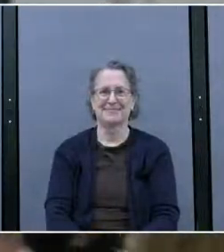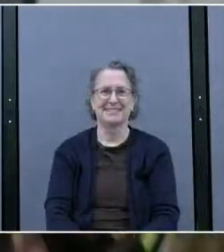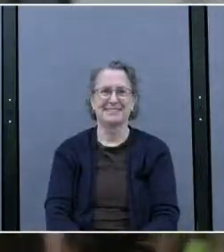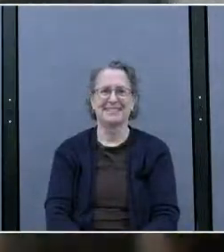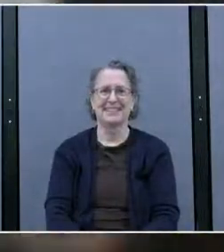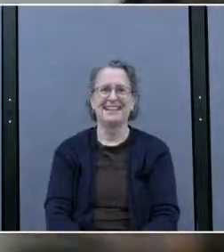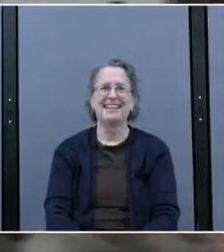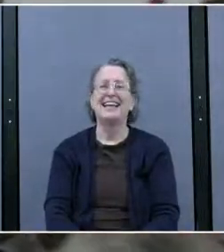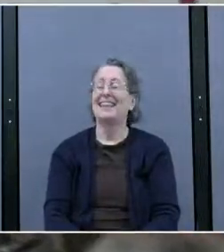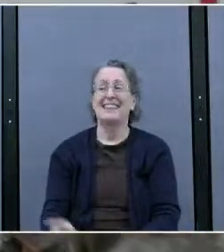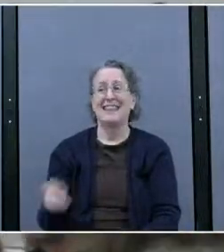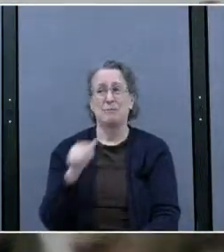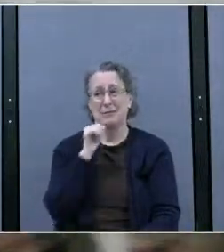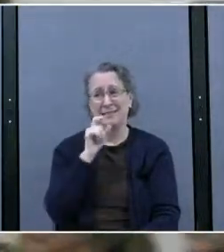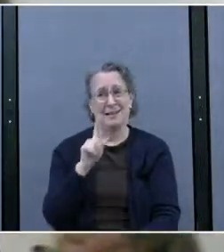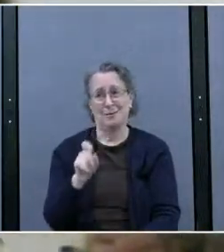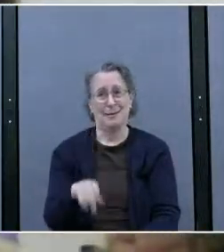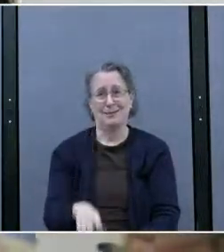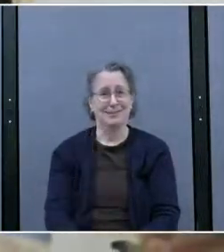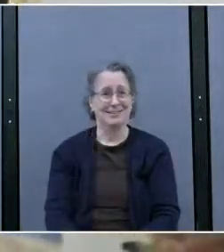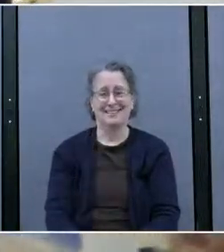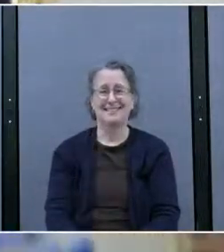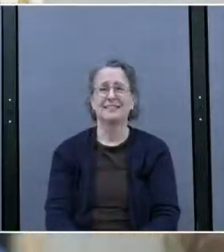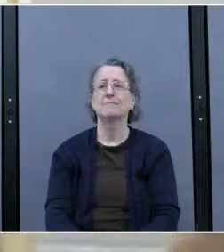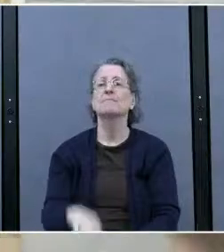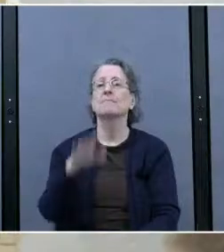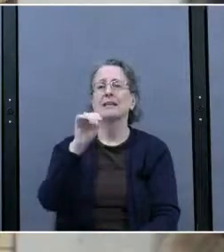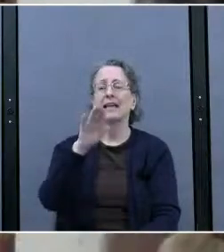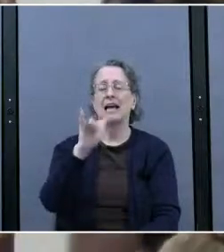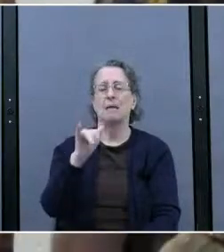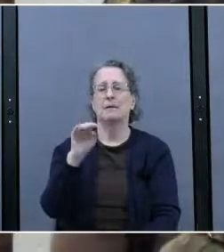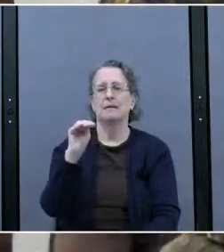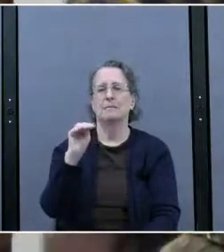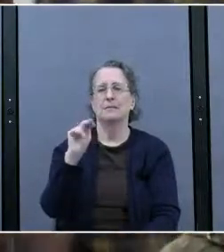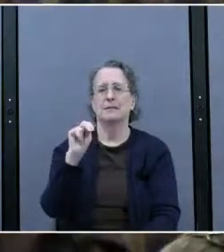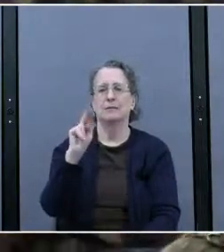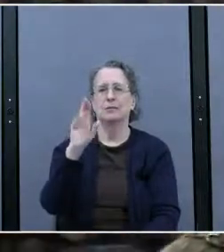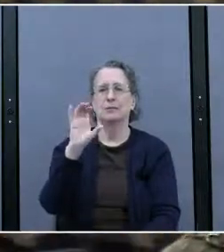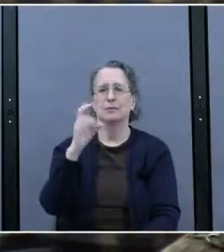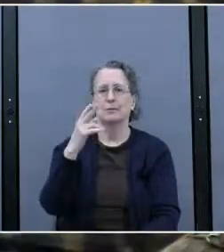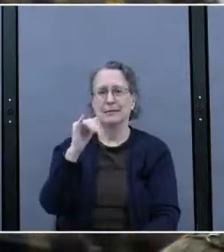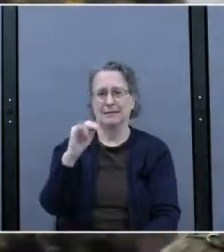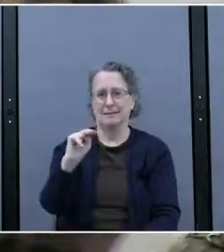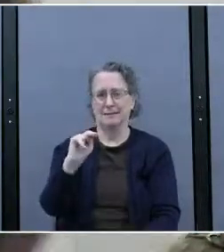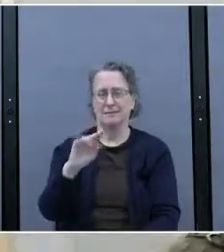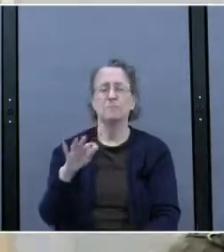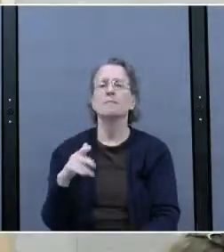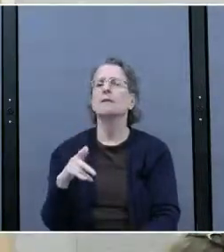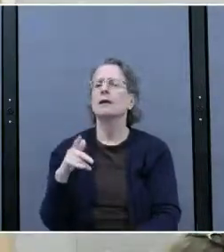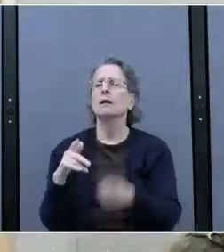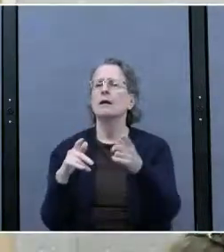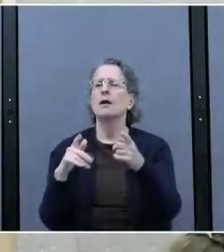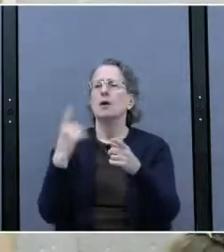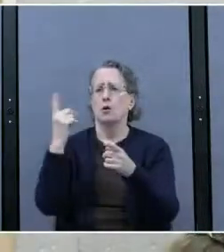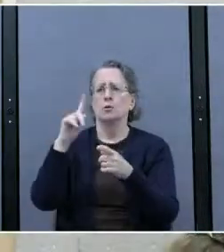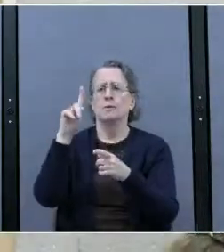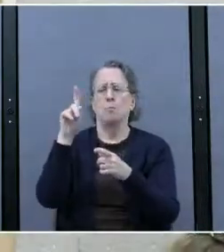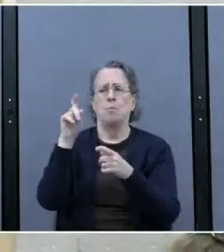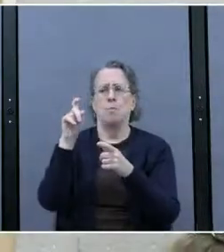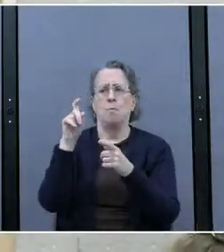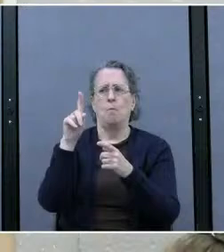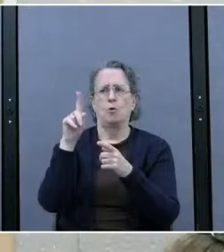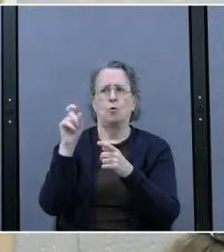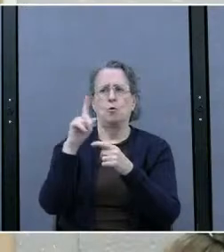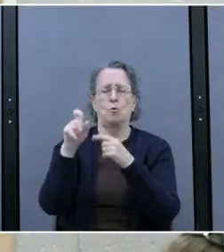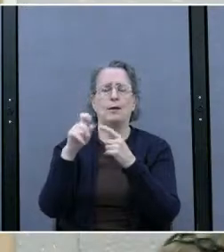Thanks, Abby Manukin, District 8. Kathy, just a quick thing about your question. I think that what we voted on was